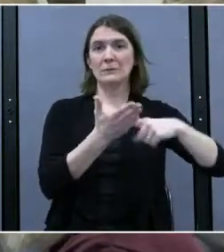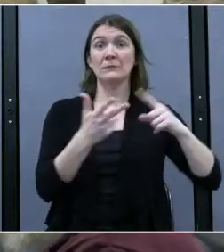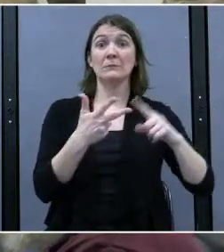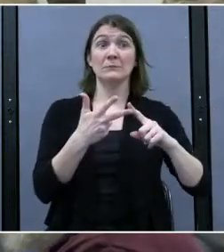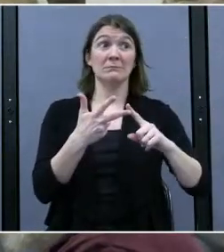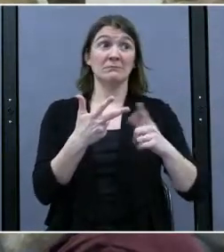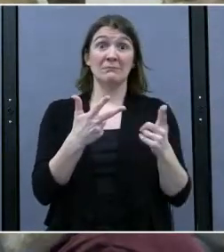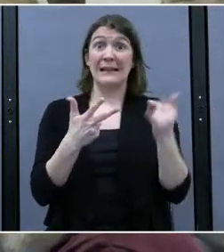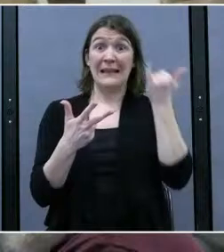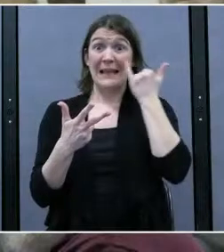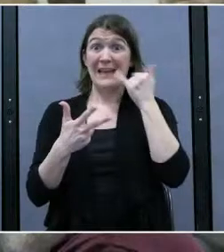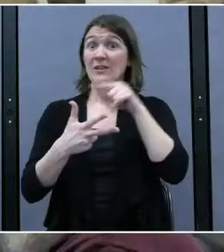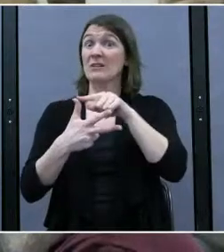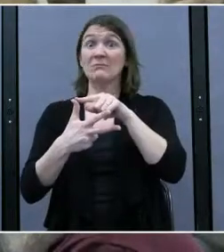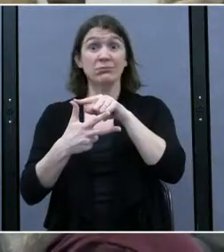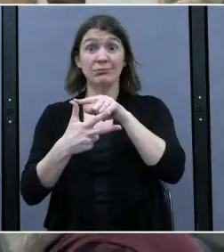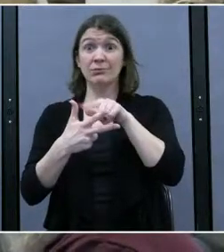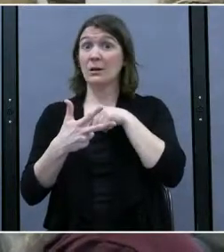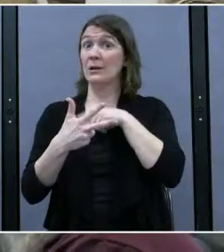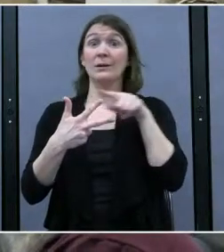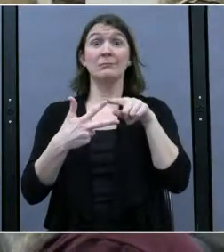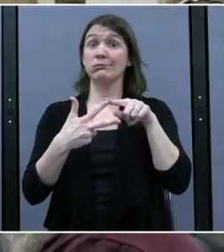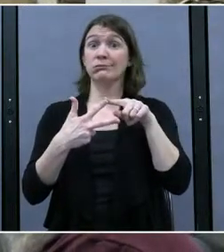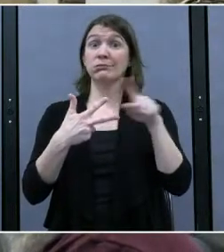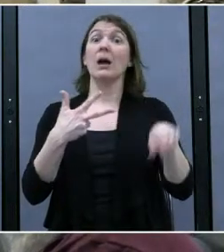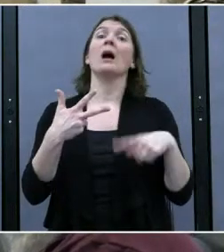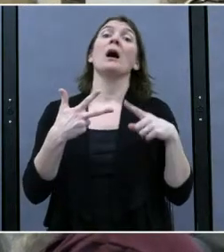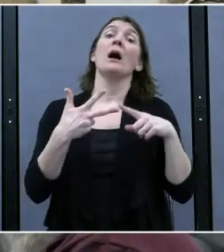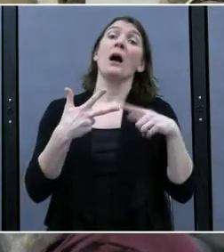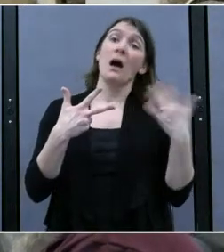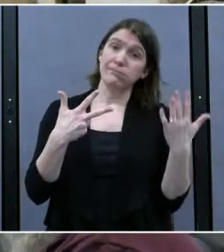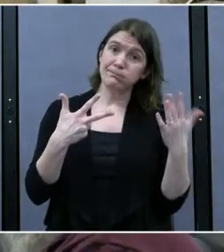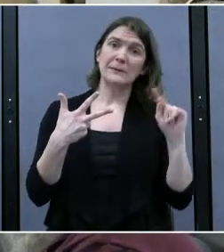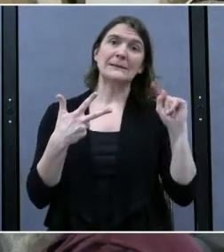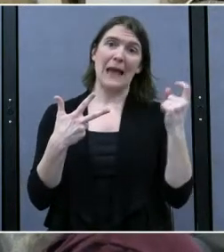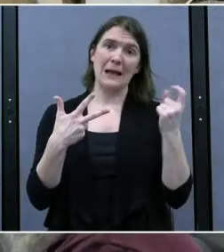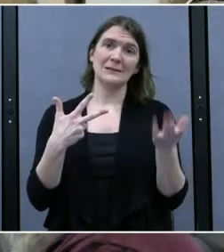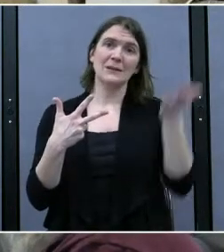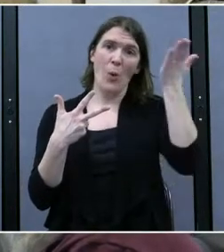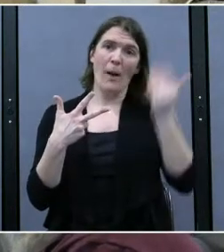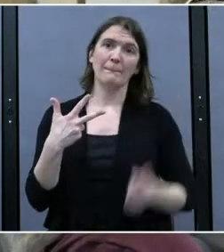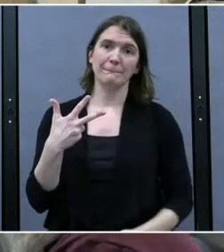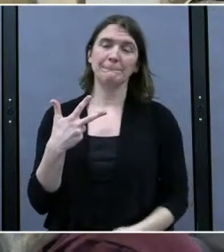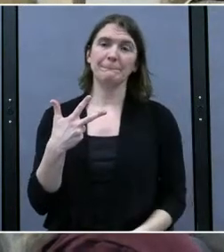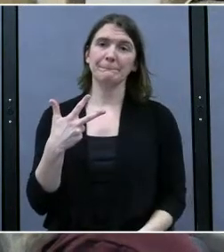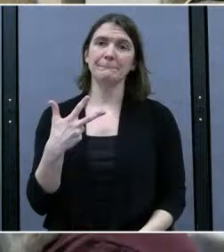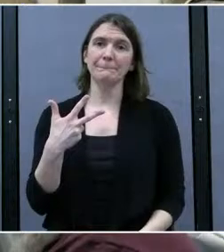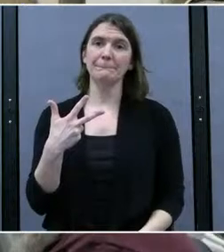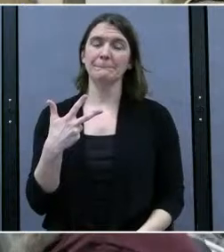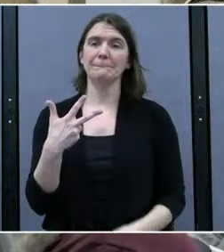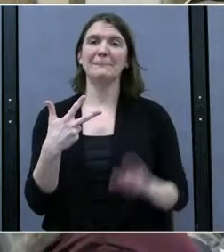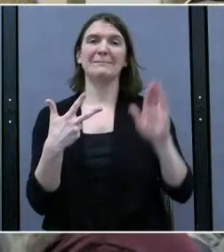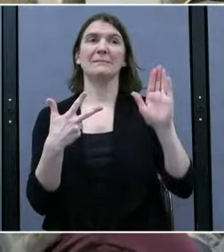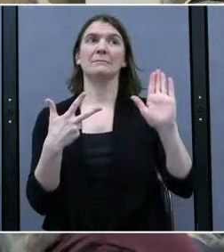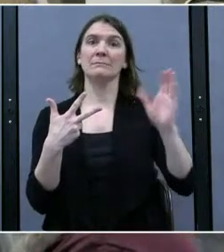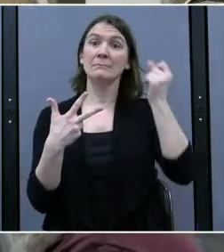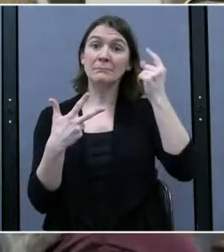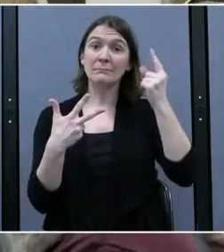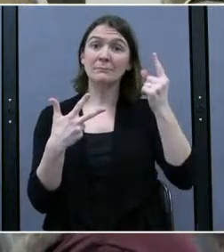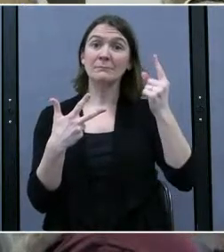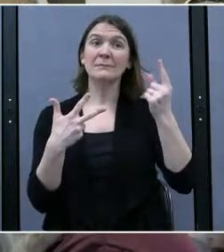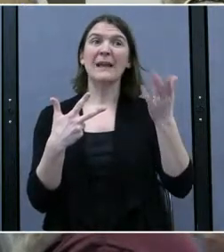third option, if the first two were not employed, then taxes could be raised, but it would have to be